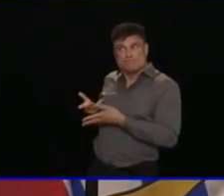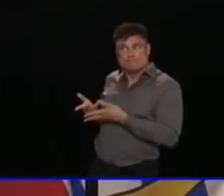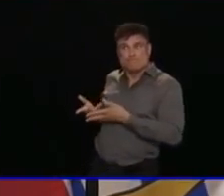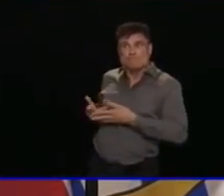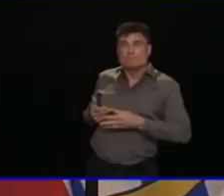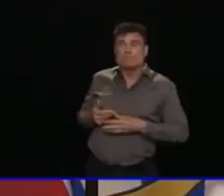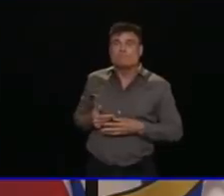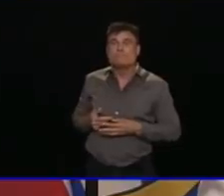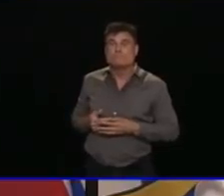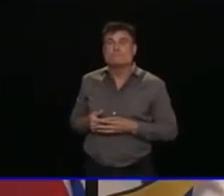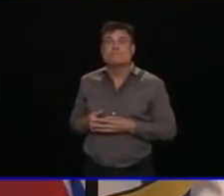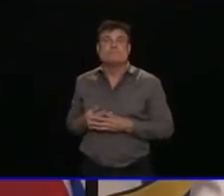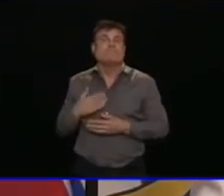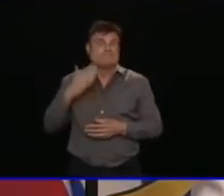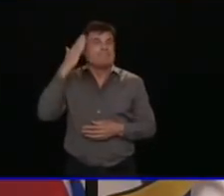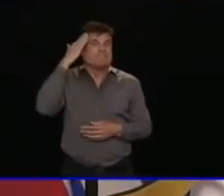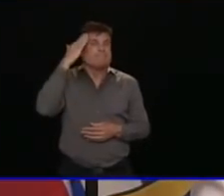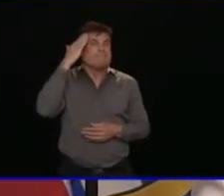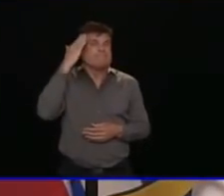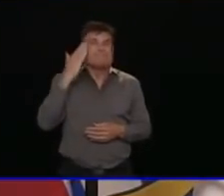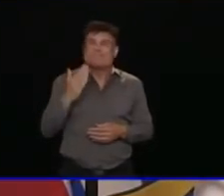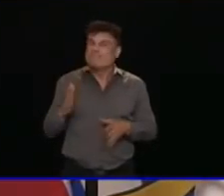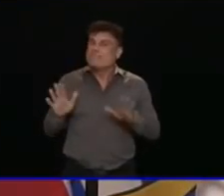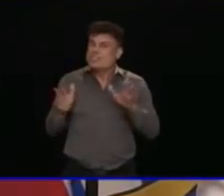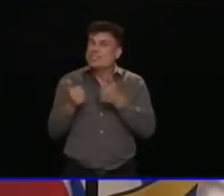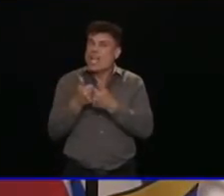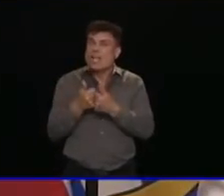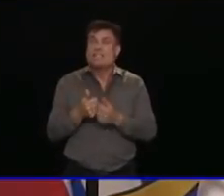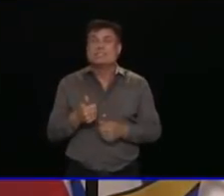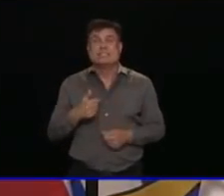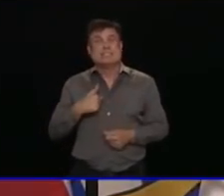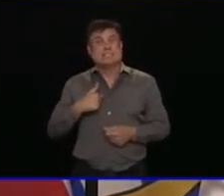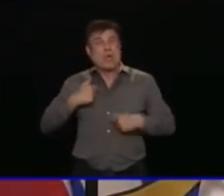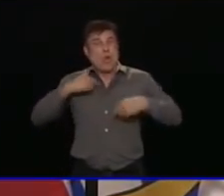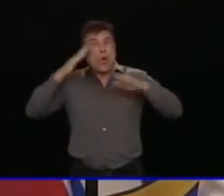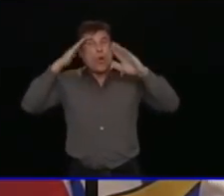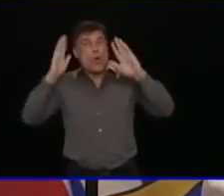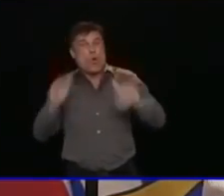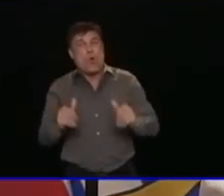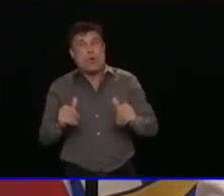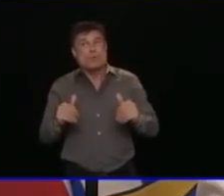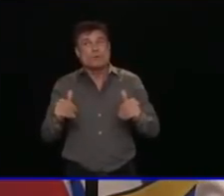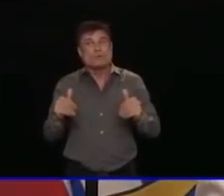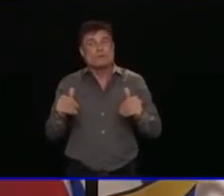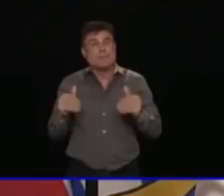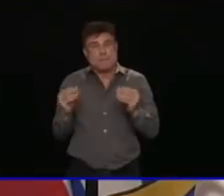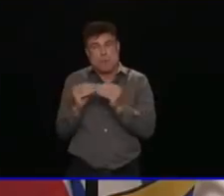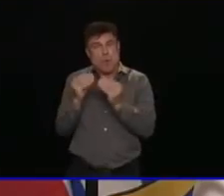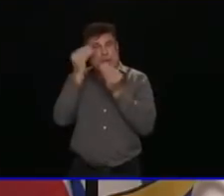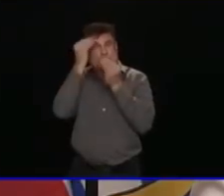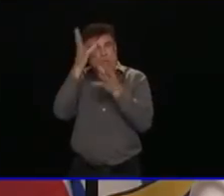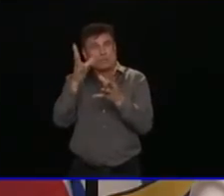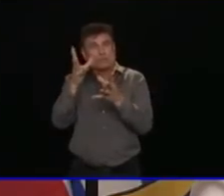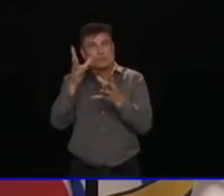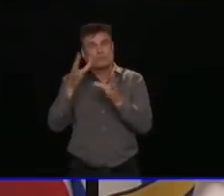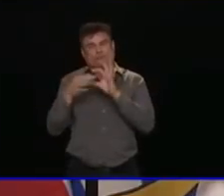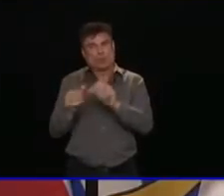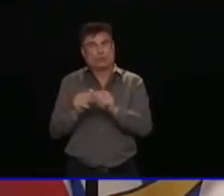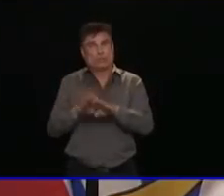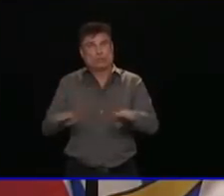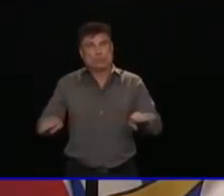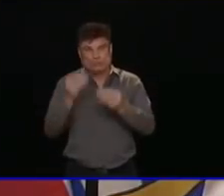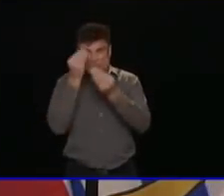but we're still working on it. But there's a nice paper out of the Netherlands which really helps us understand this a little bit, and it looked